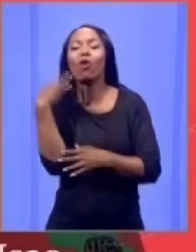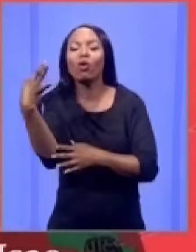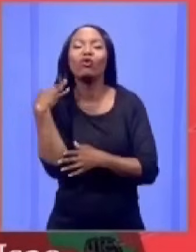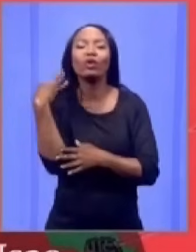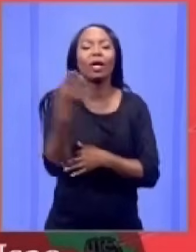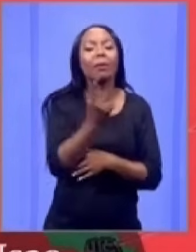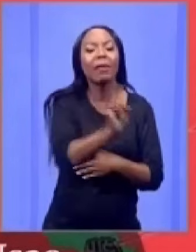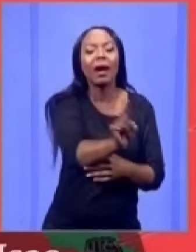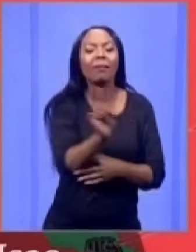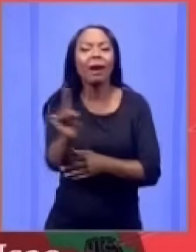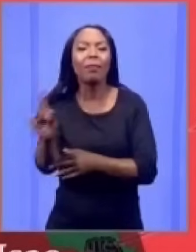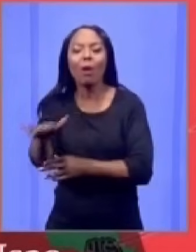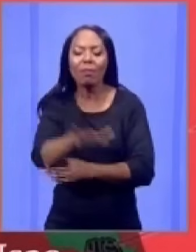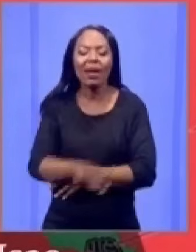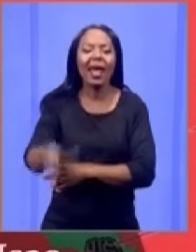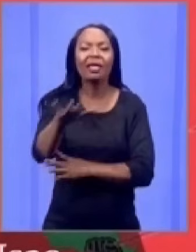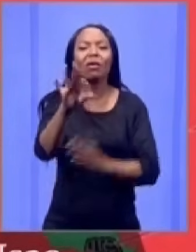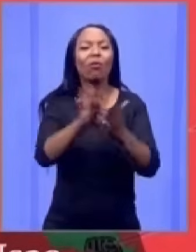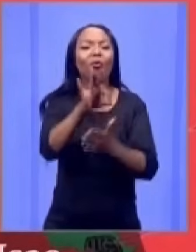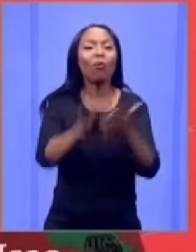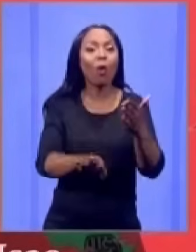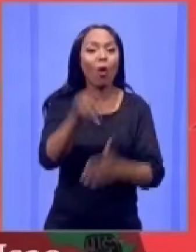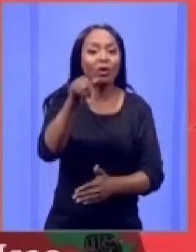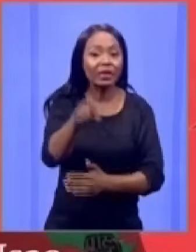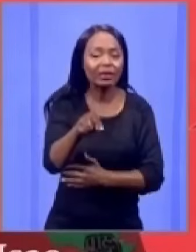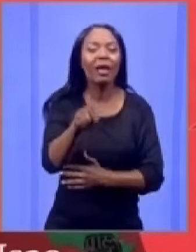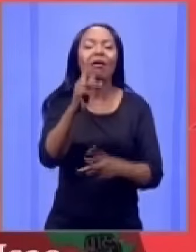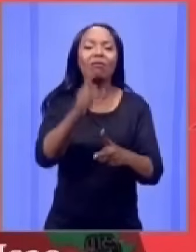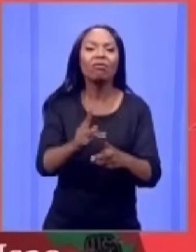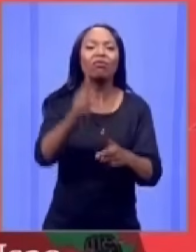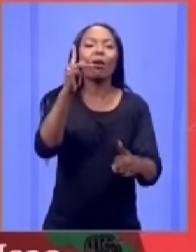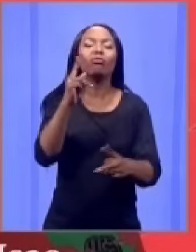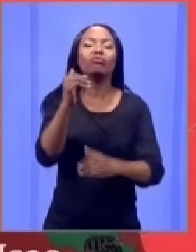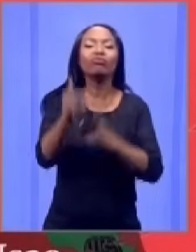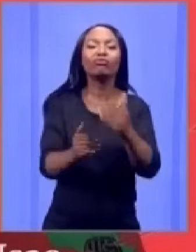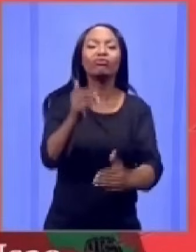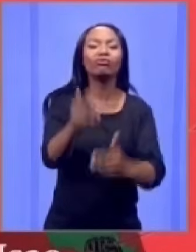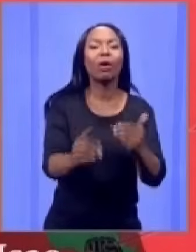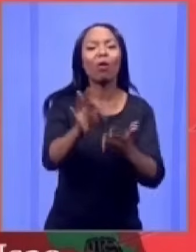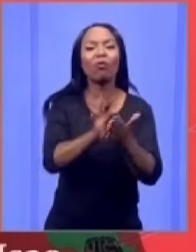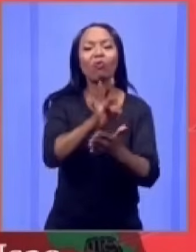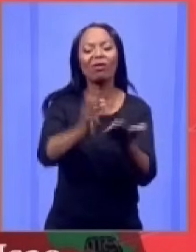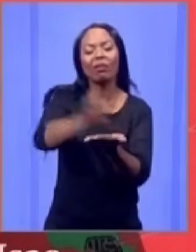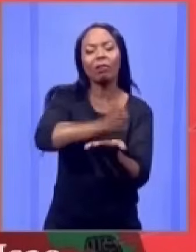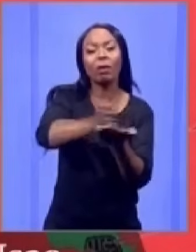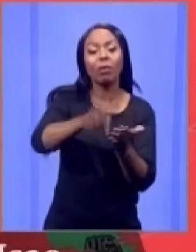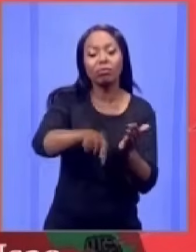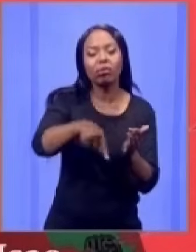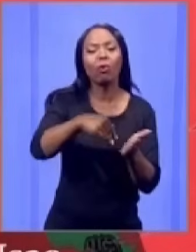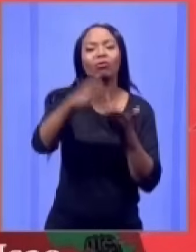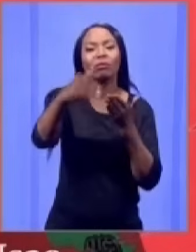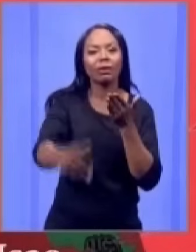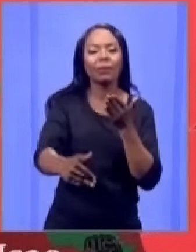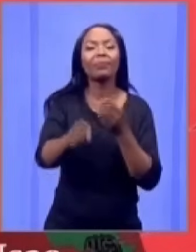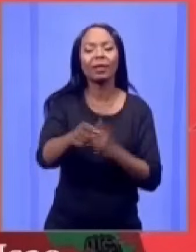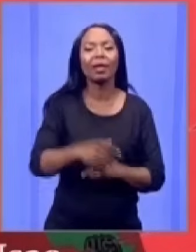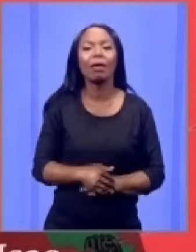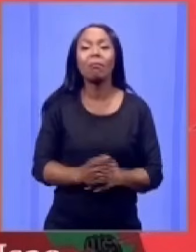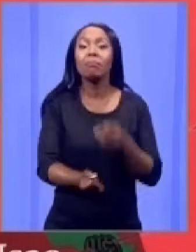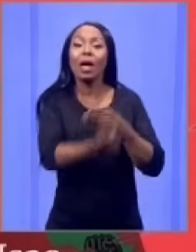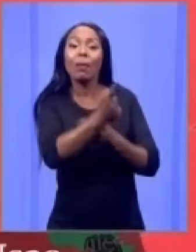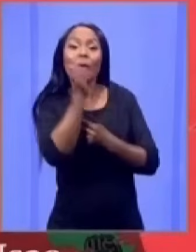the voting stations and also to then finalize the process of the voter registration weekend, which is taking place